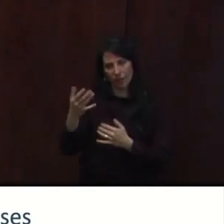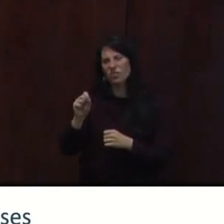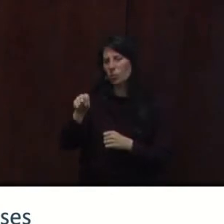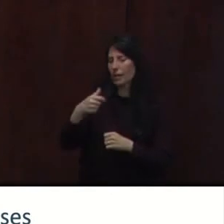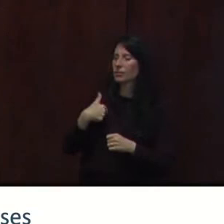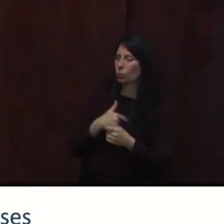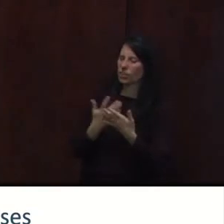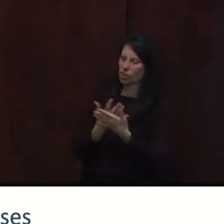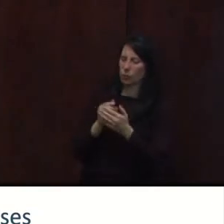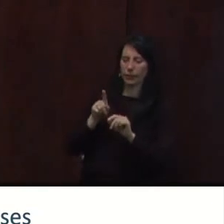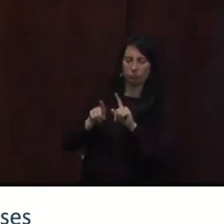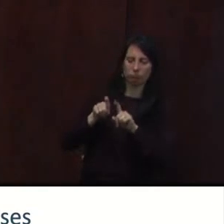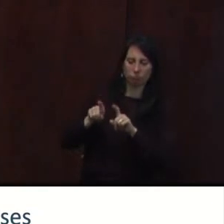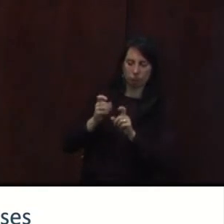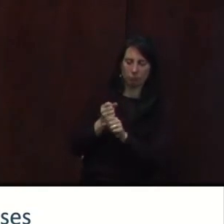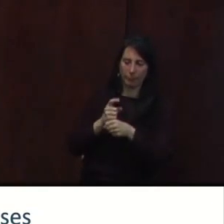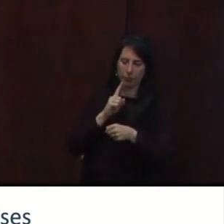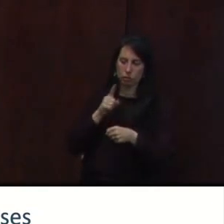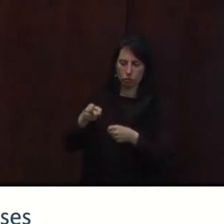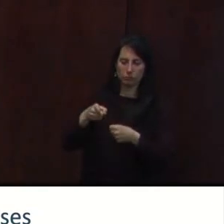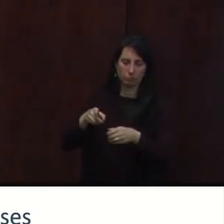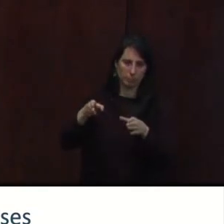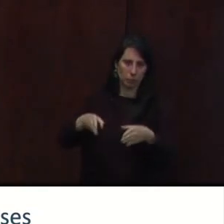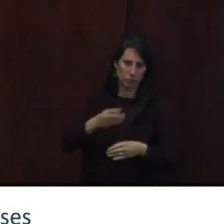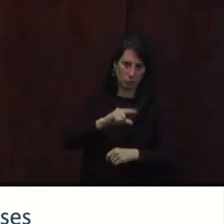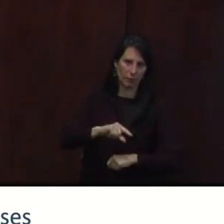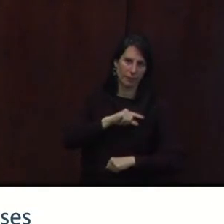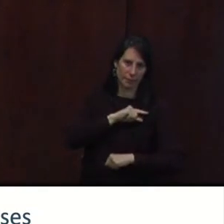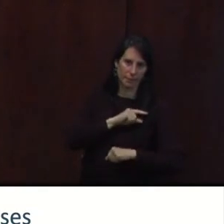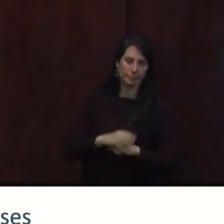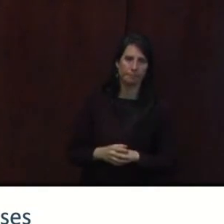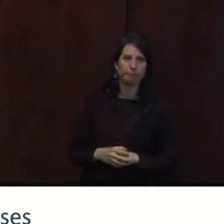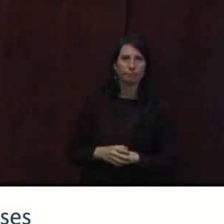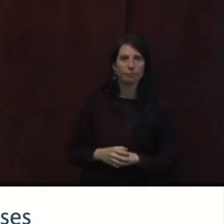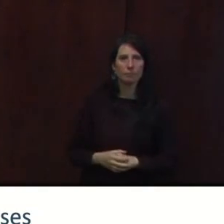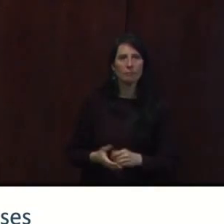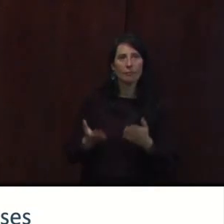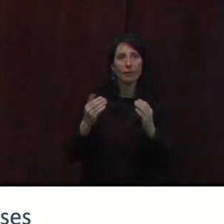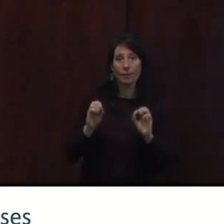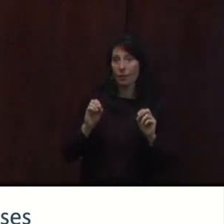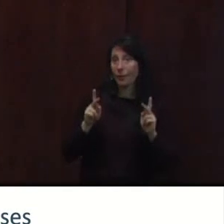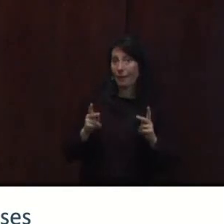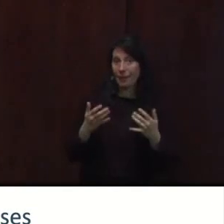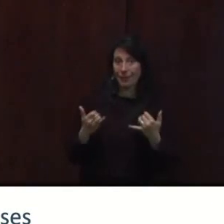And so just what's the plan for the wait list? And so we are already